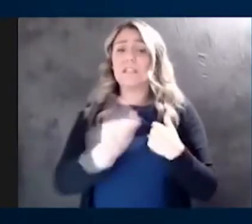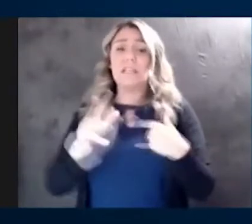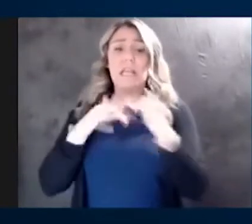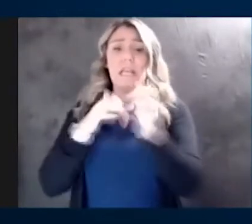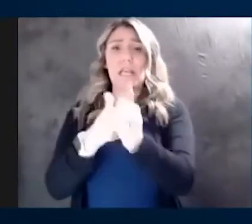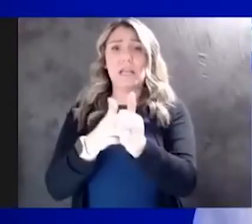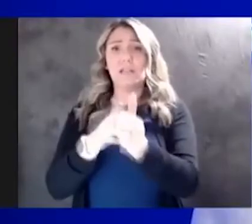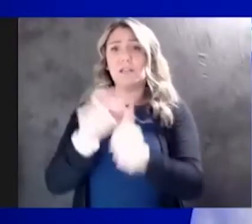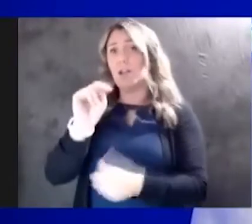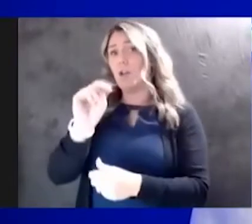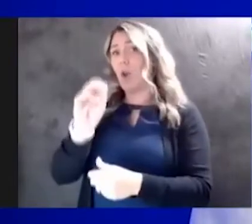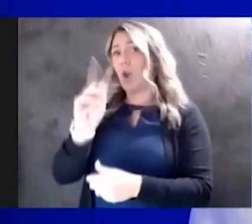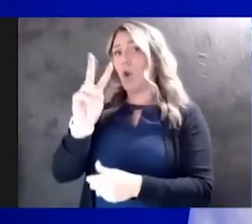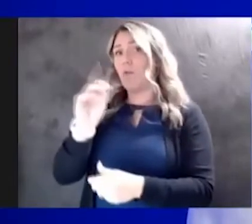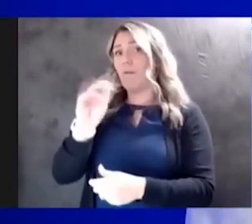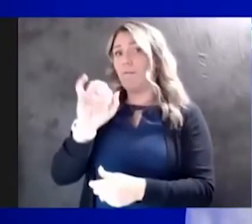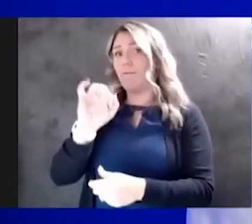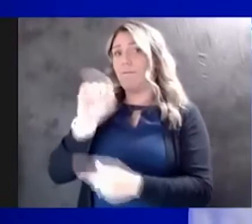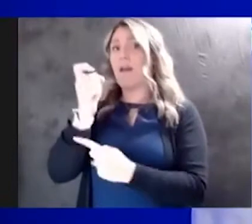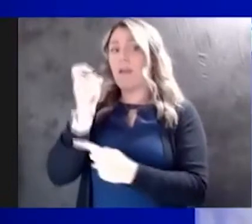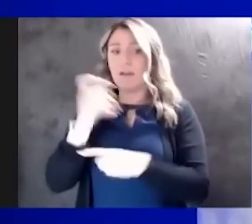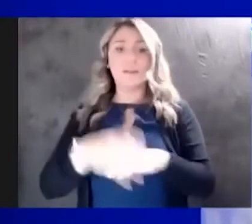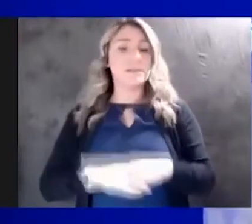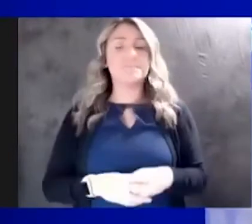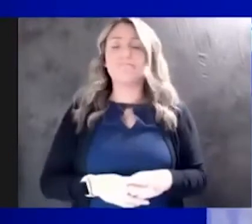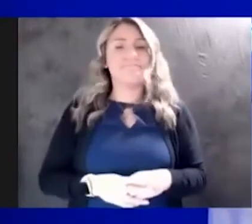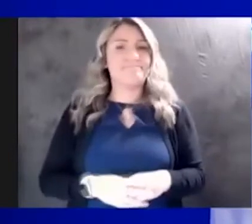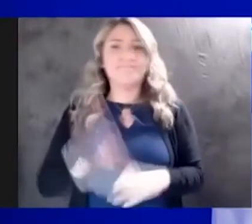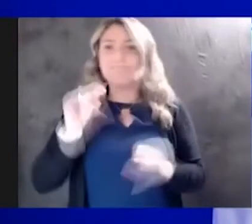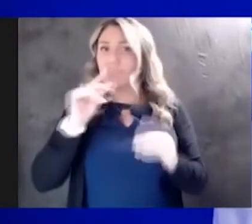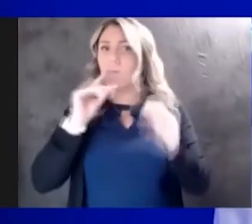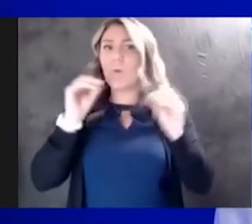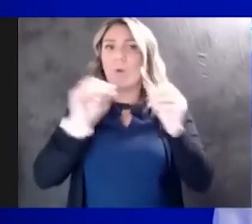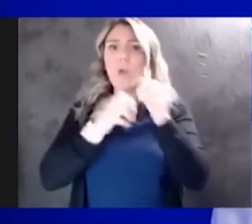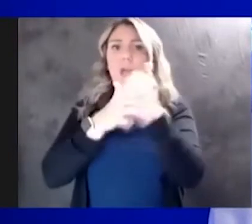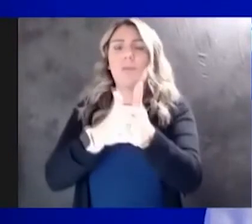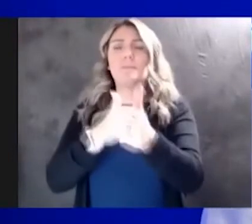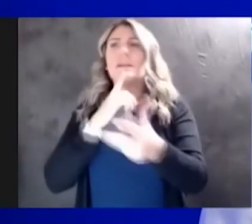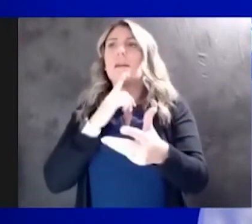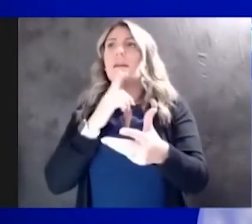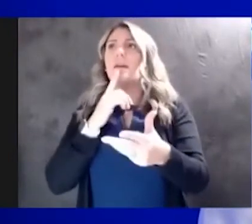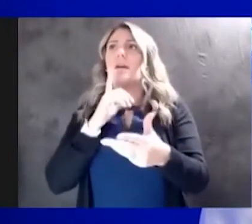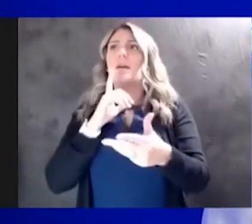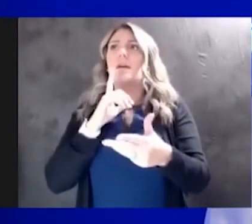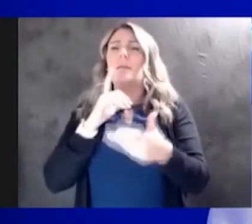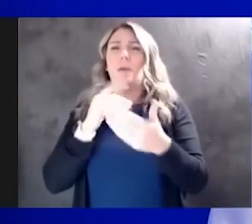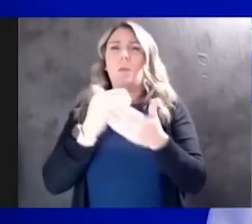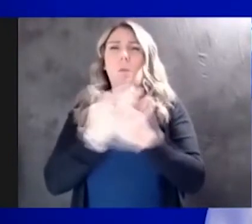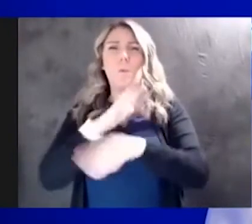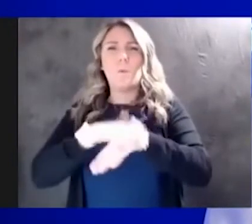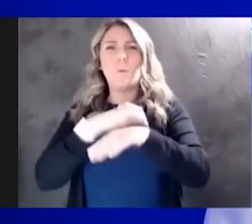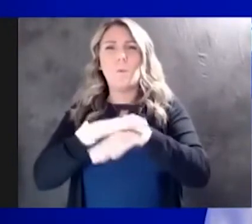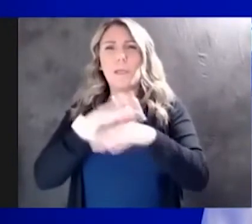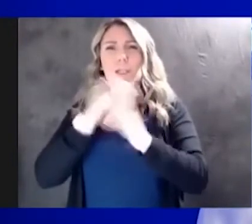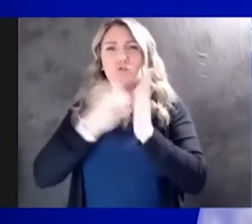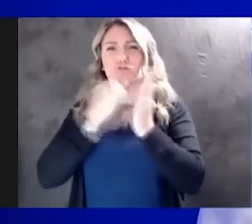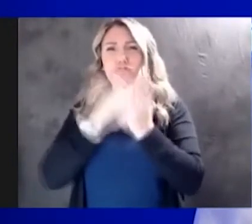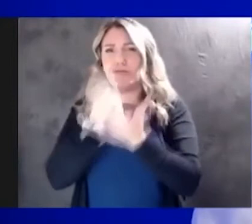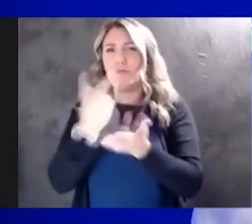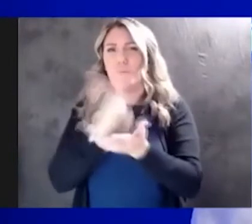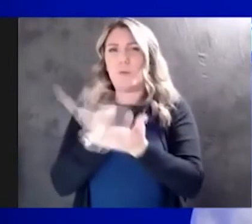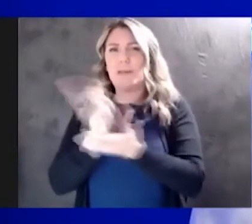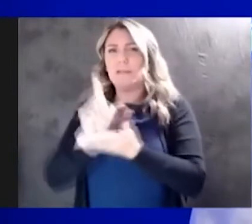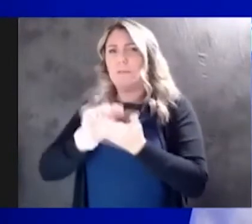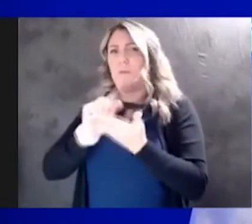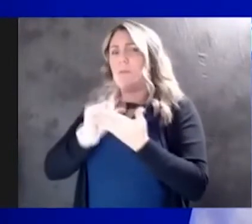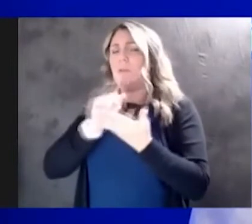Novavax? Well, I don't have any update other than what was produced in the New England Journal of Medicine a couple weeks ago. Again, it's going to